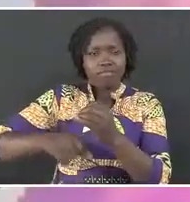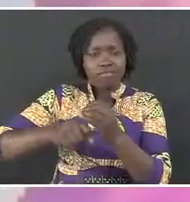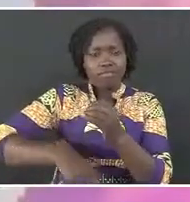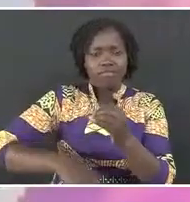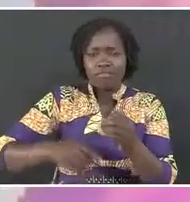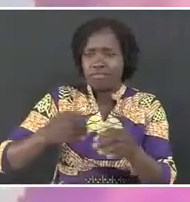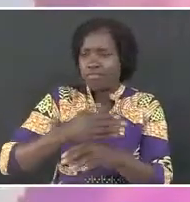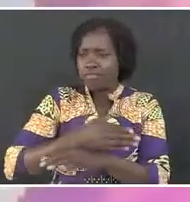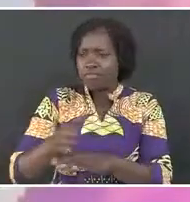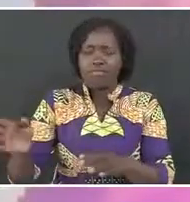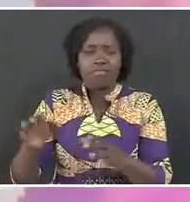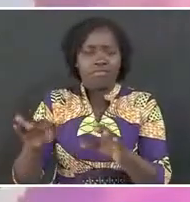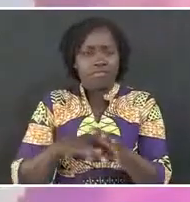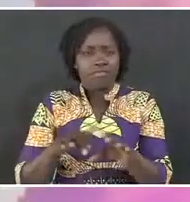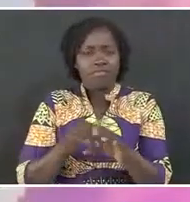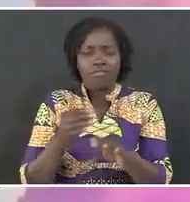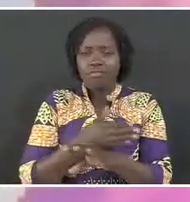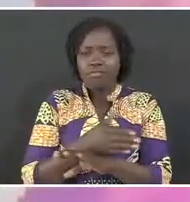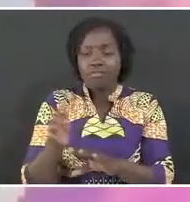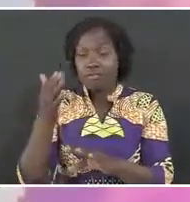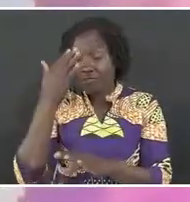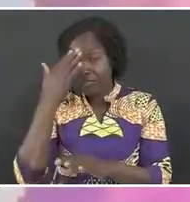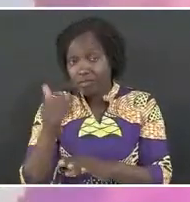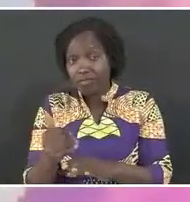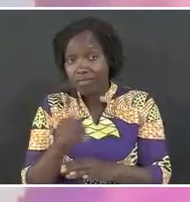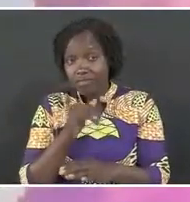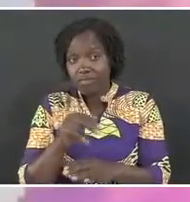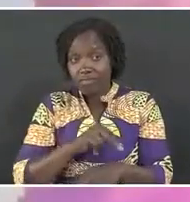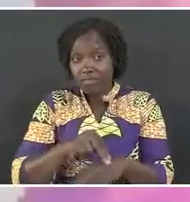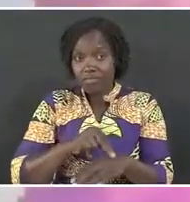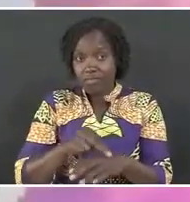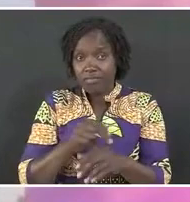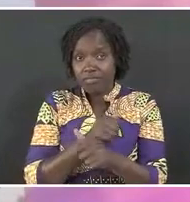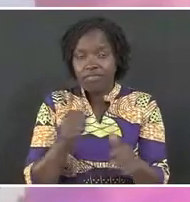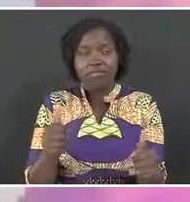are losing members, and we are losing them because we are not nurturing them.